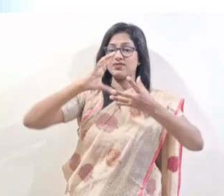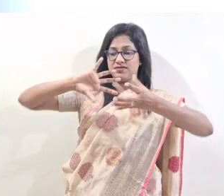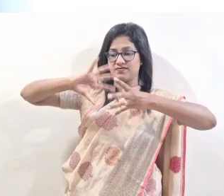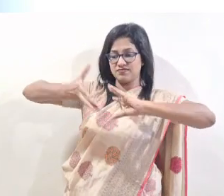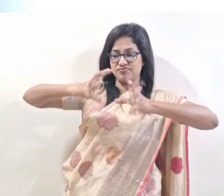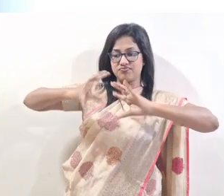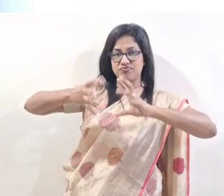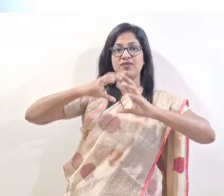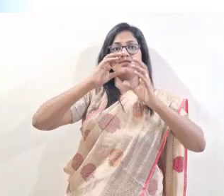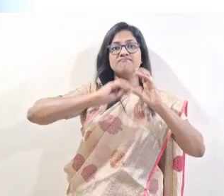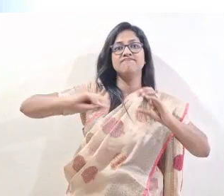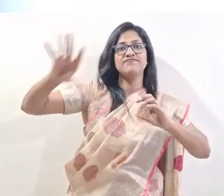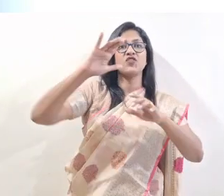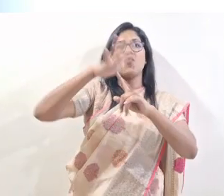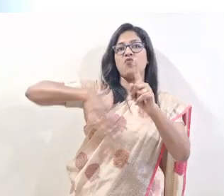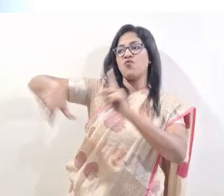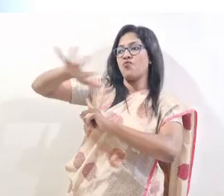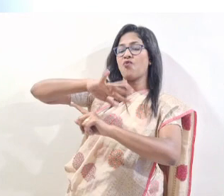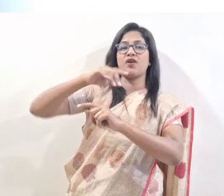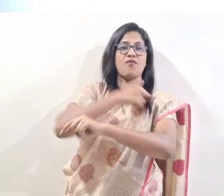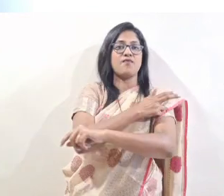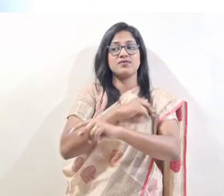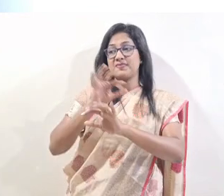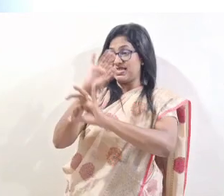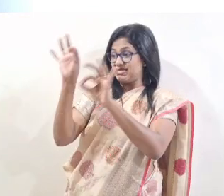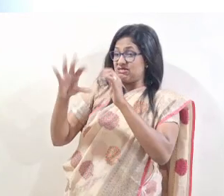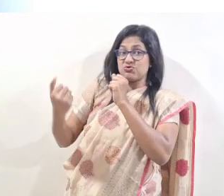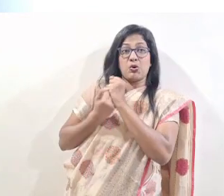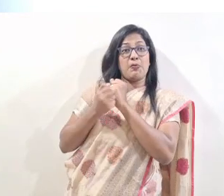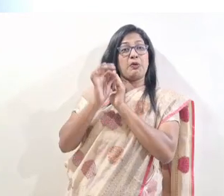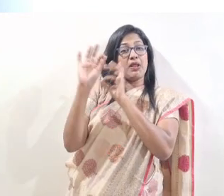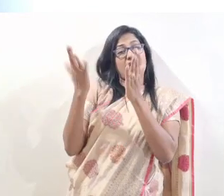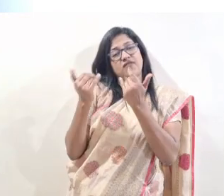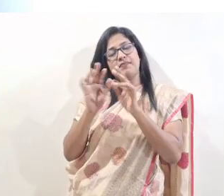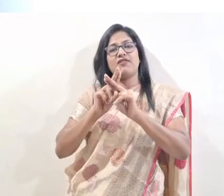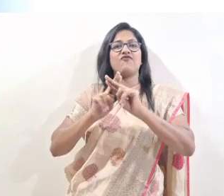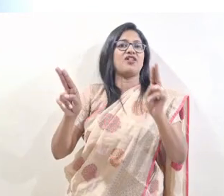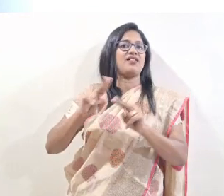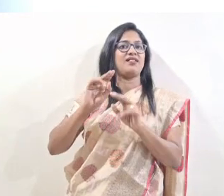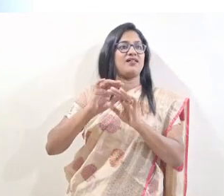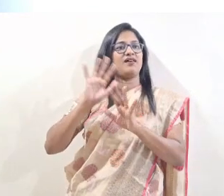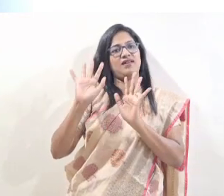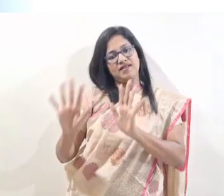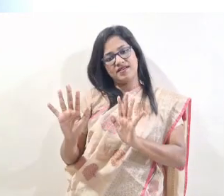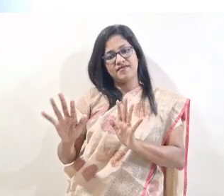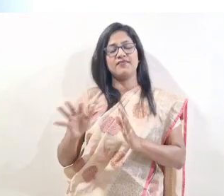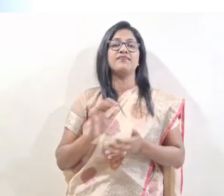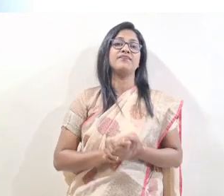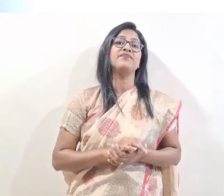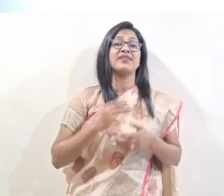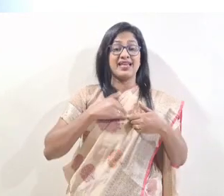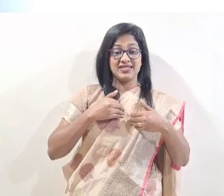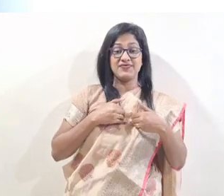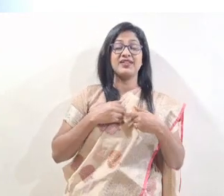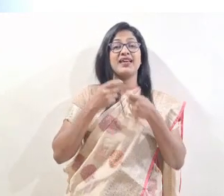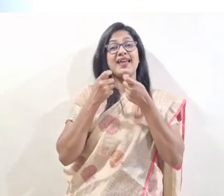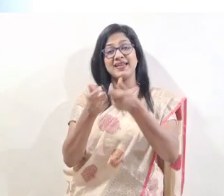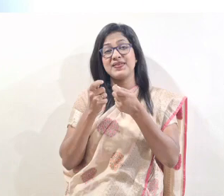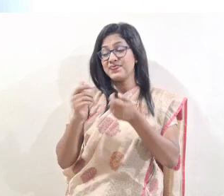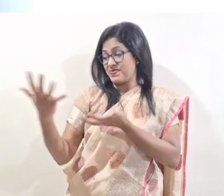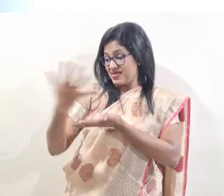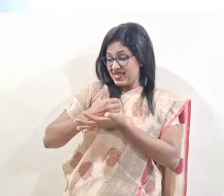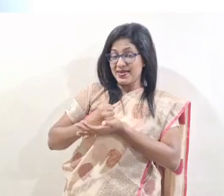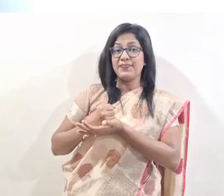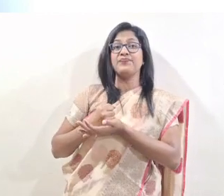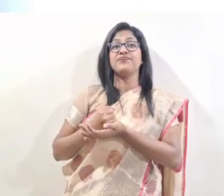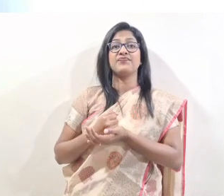supplied to local hospitals, so that the support is always available to us. And huge amount is spent on